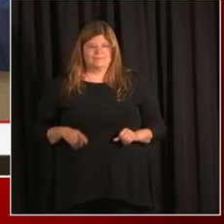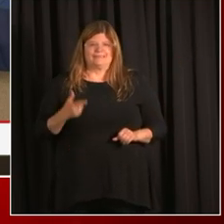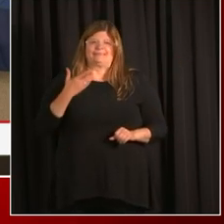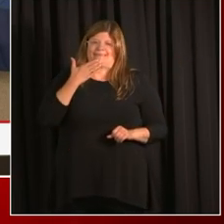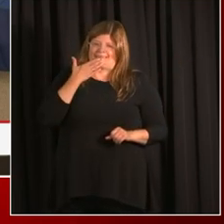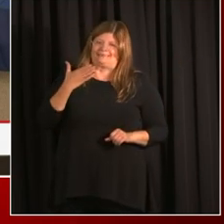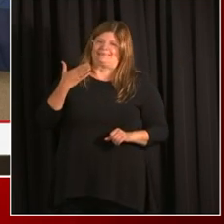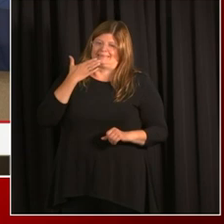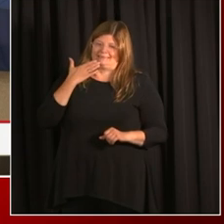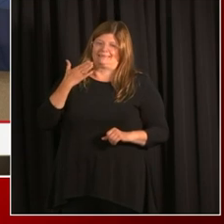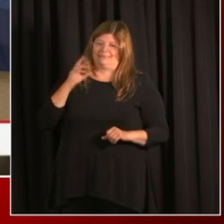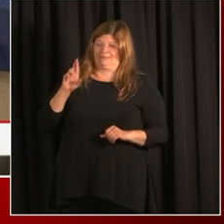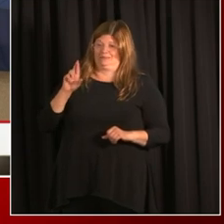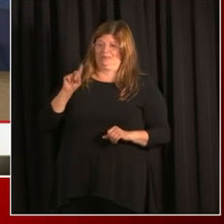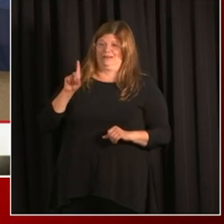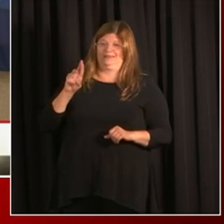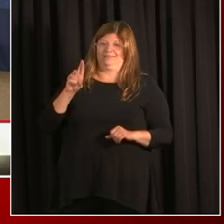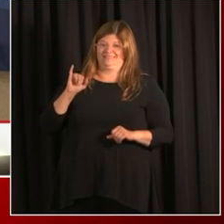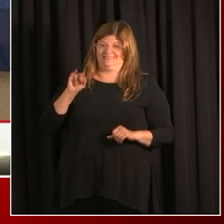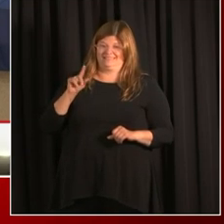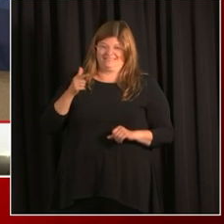Thank you. This is Chris Rodriguez. So